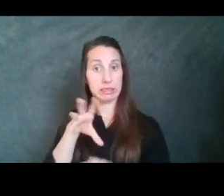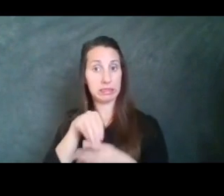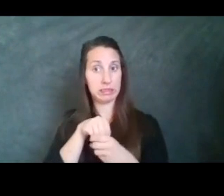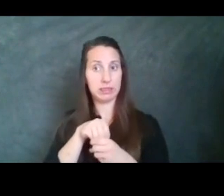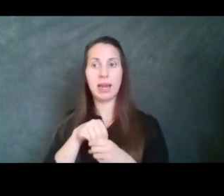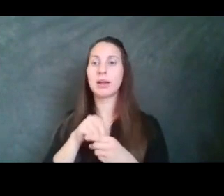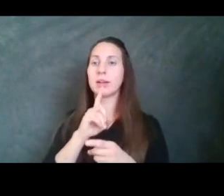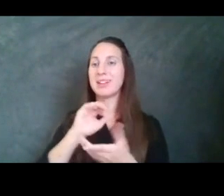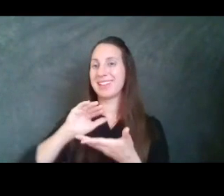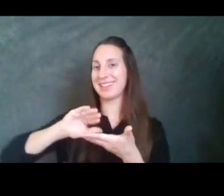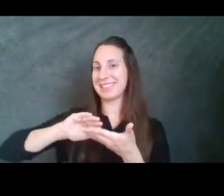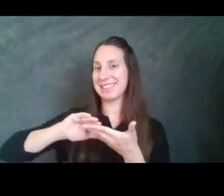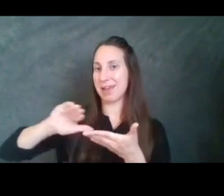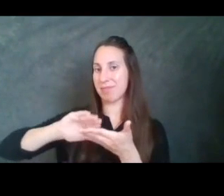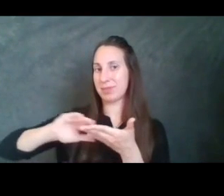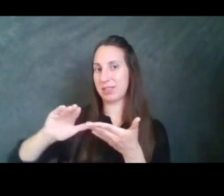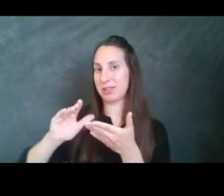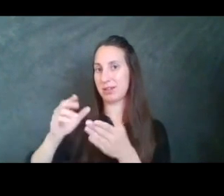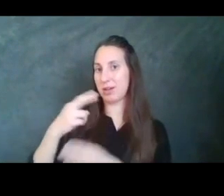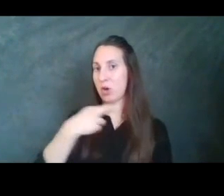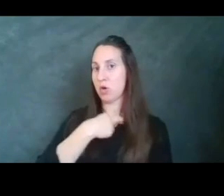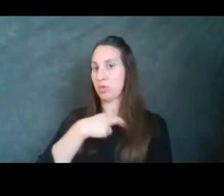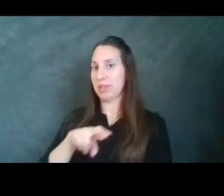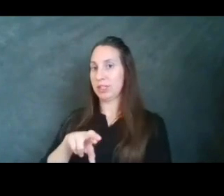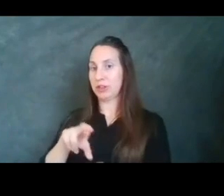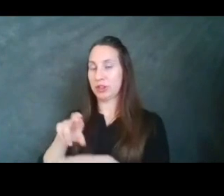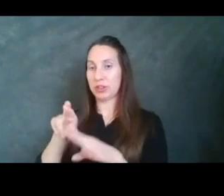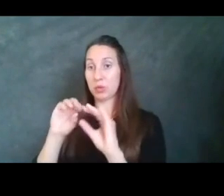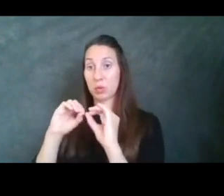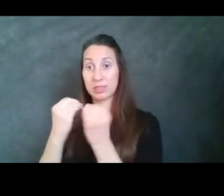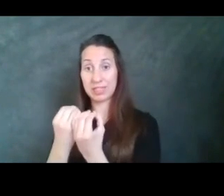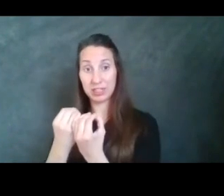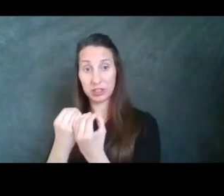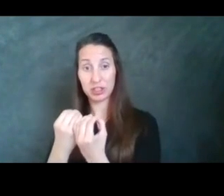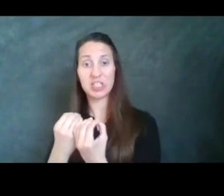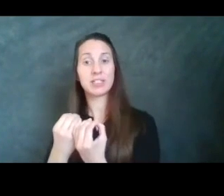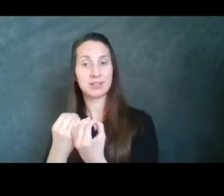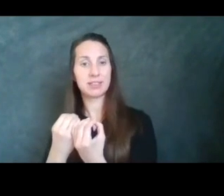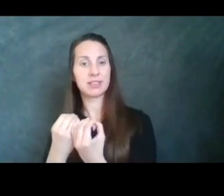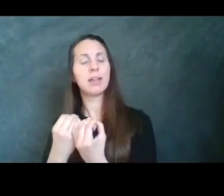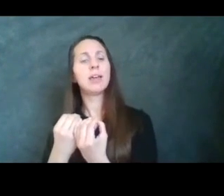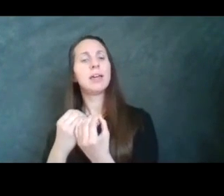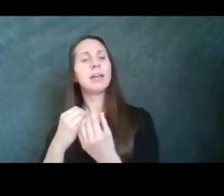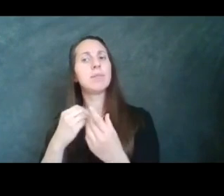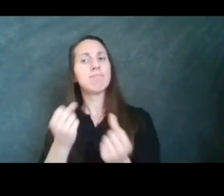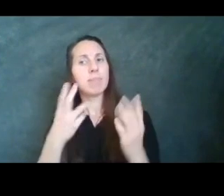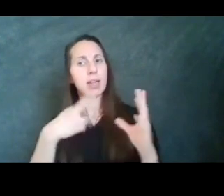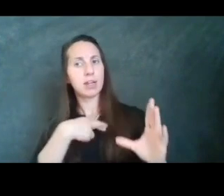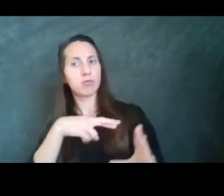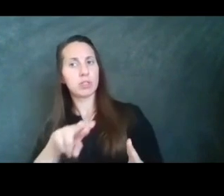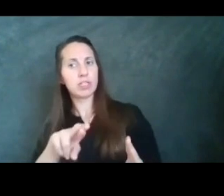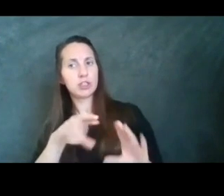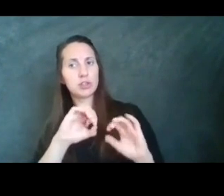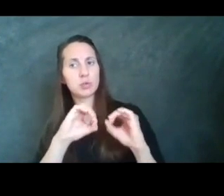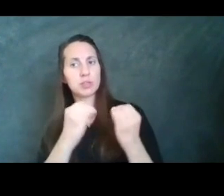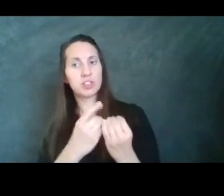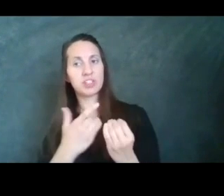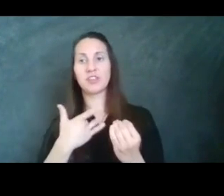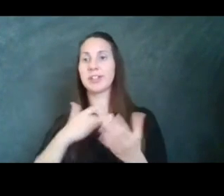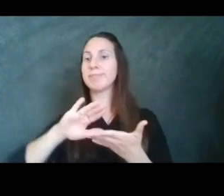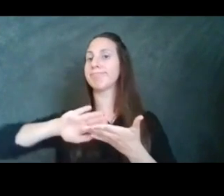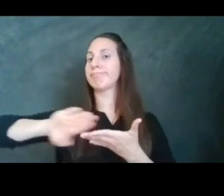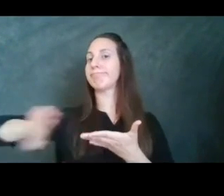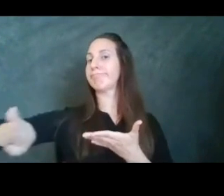the ADA, that religious institutions are also exempt from Title I. But in fact, that is